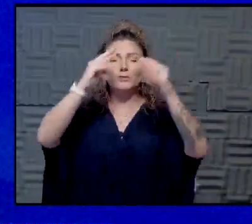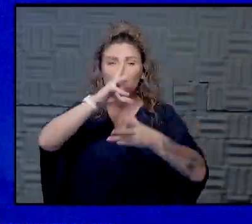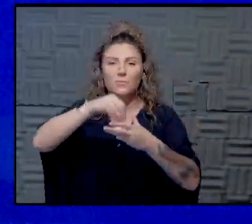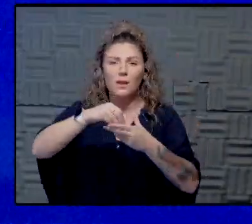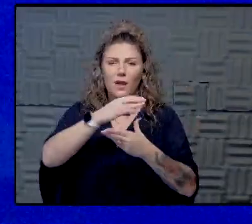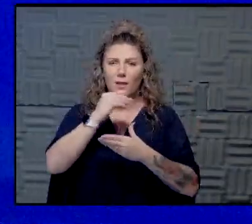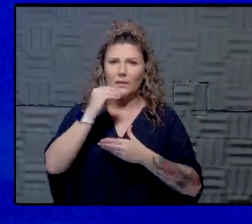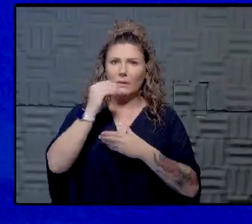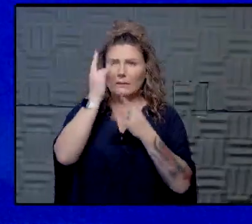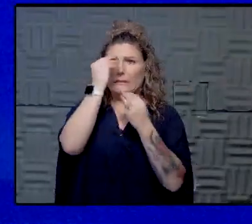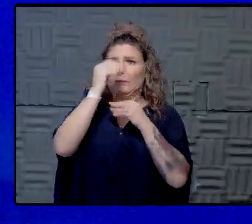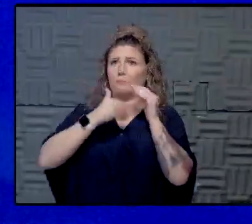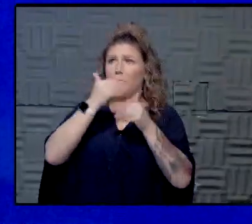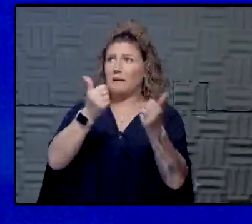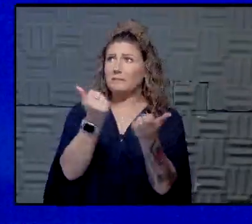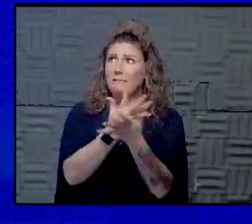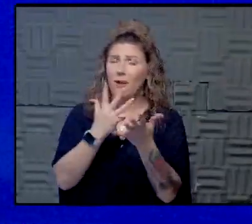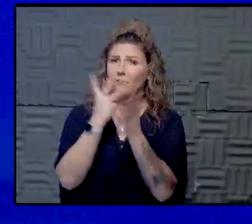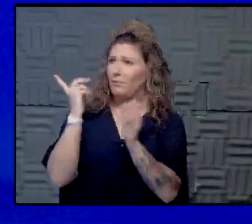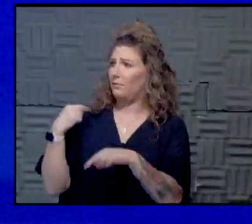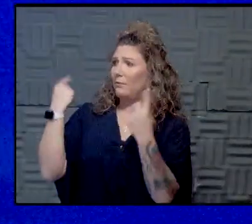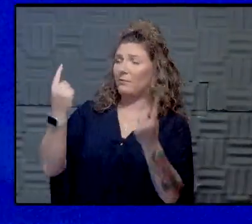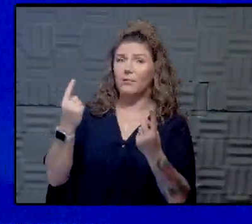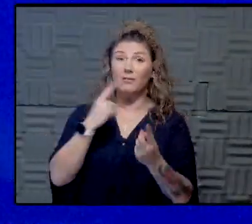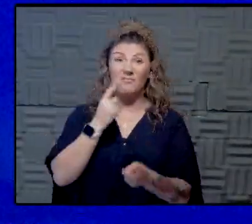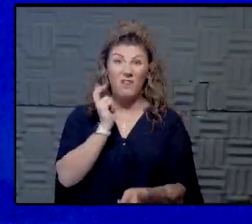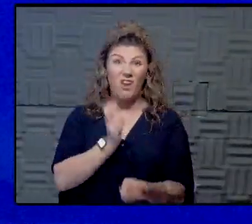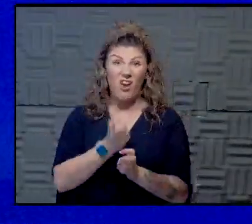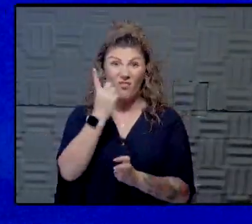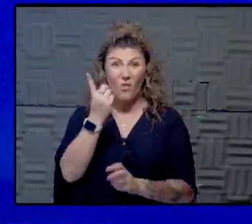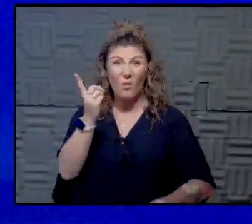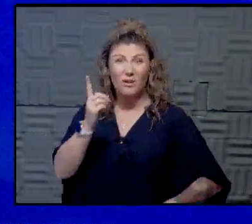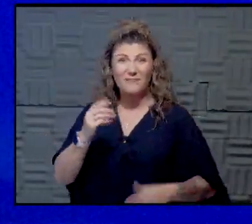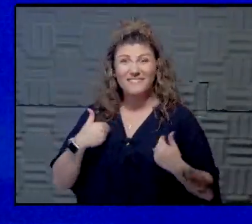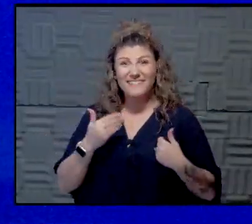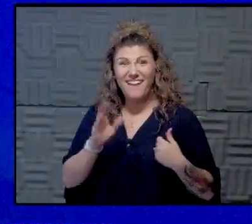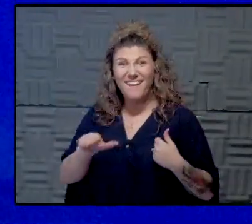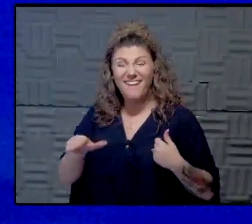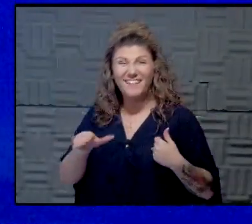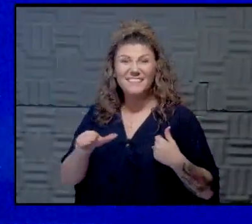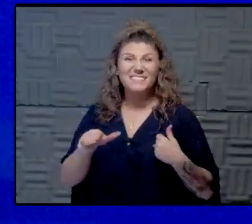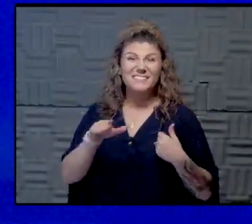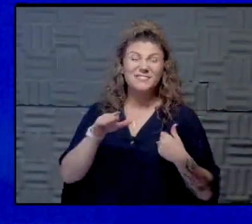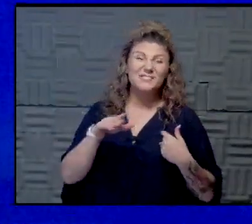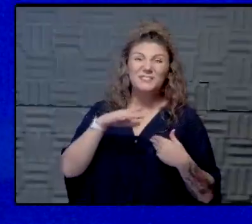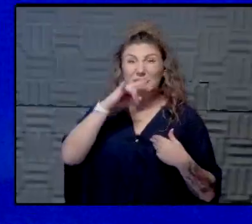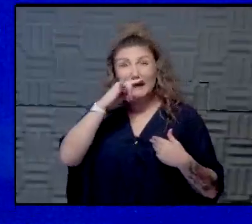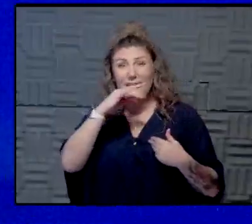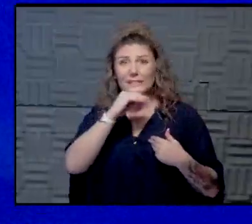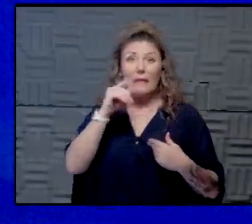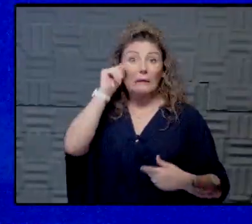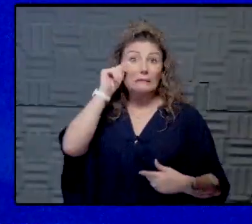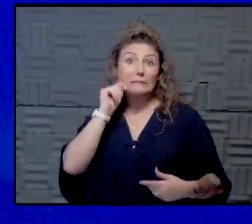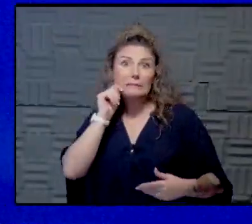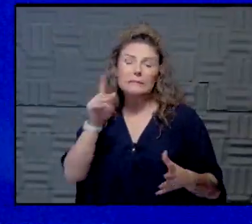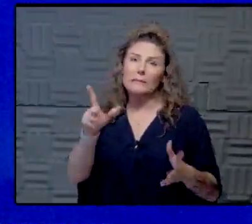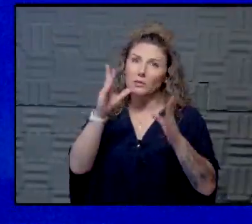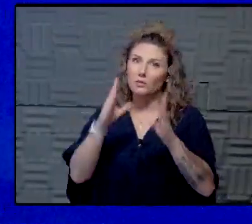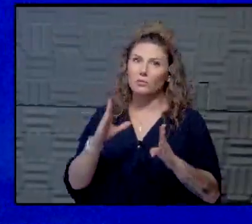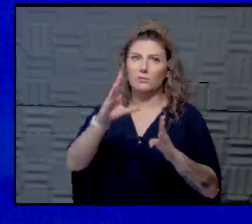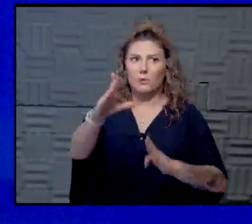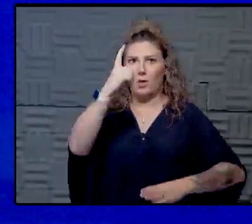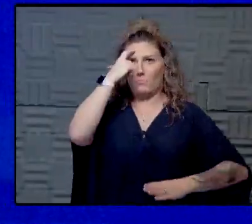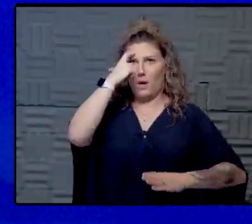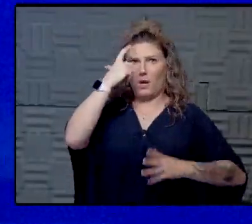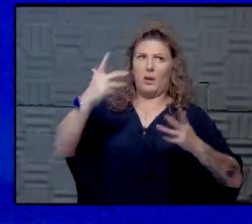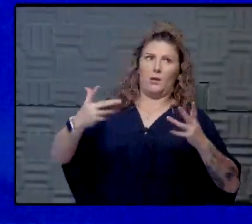process what has been going on. It can be even harder for the little children, especially those teenagers, with everything else going on in their brains and bodies as it is.